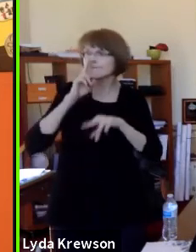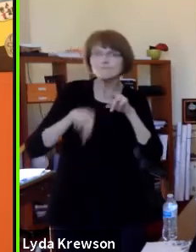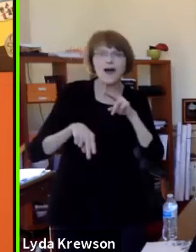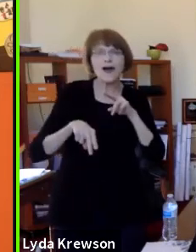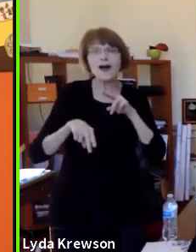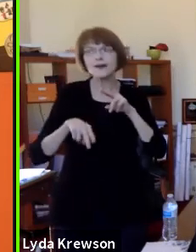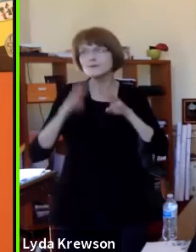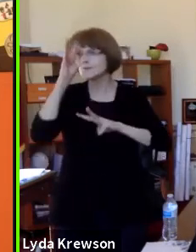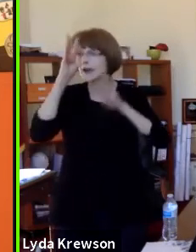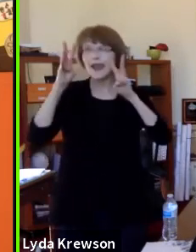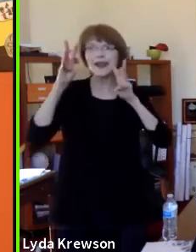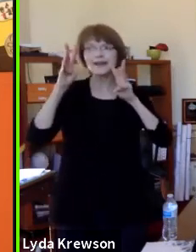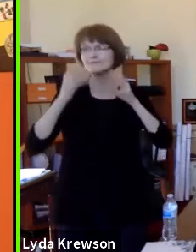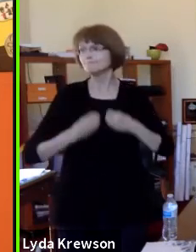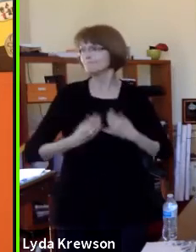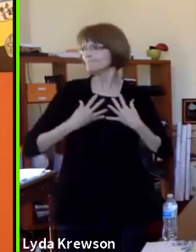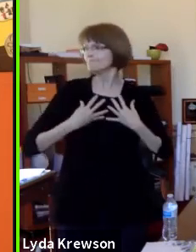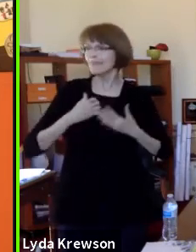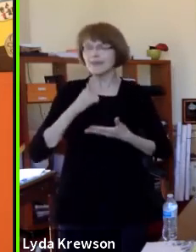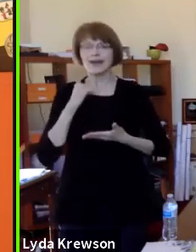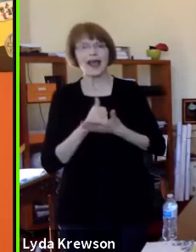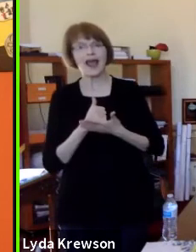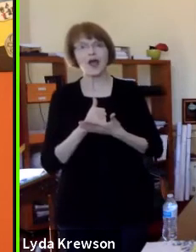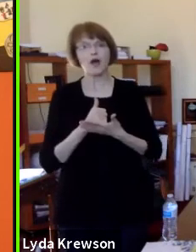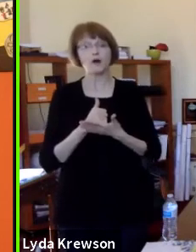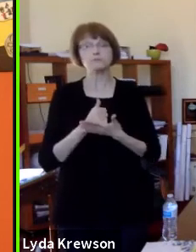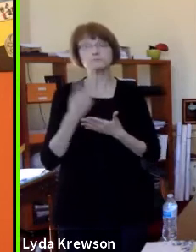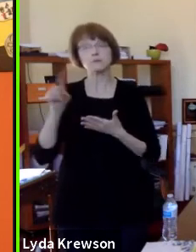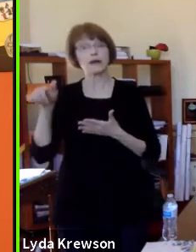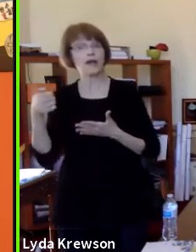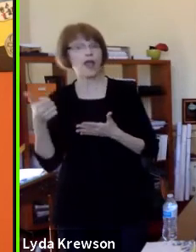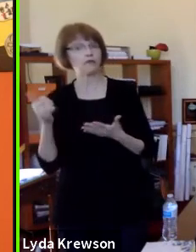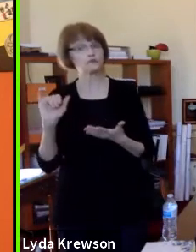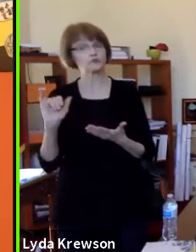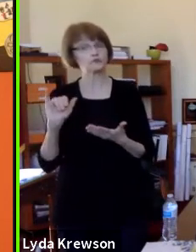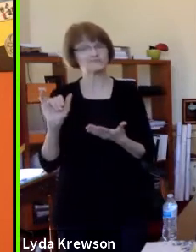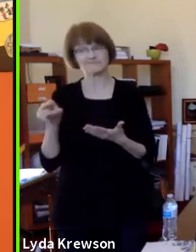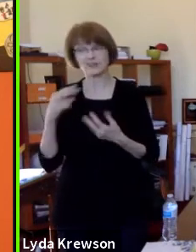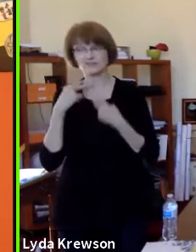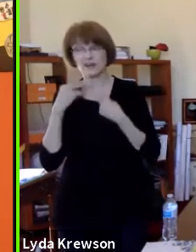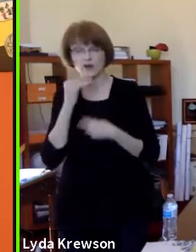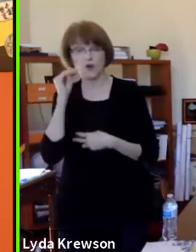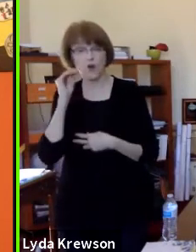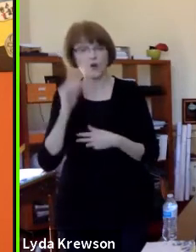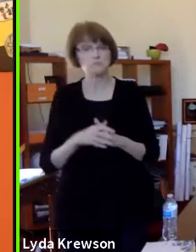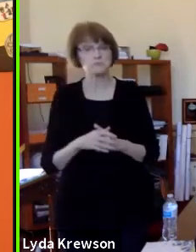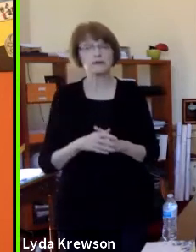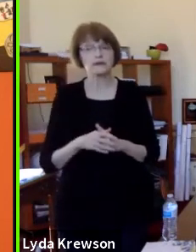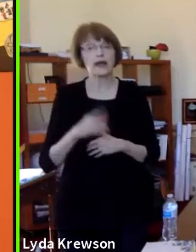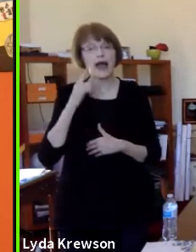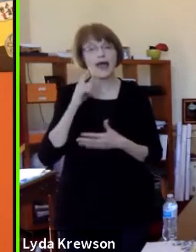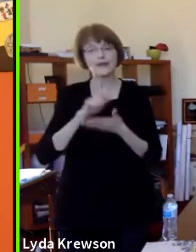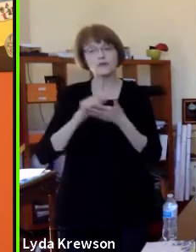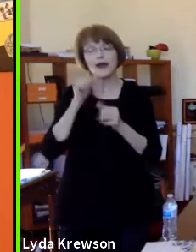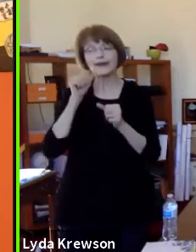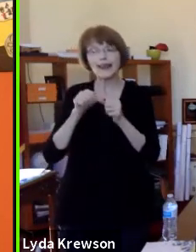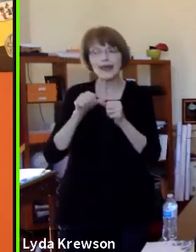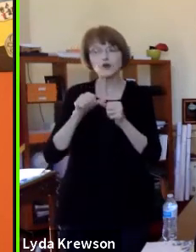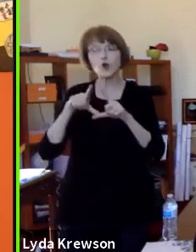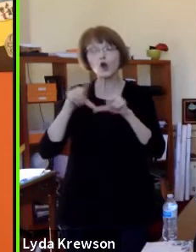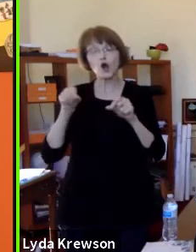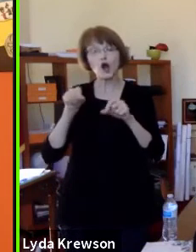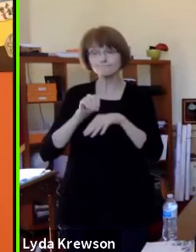would be creative, and that might help somebody else who's stuck at home. And I think writing them a little letter or a